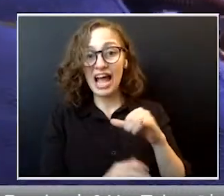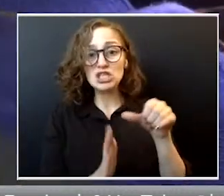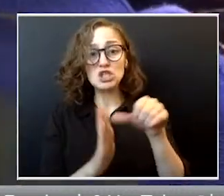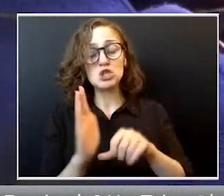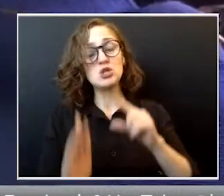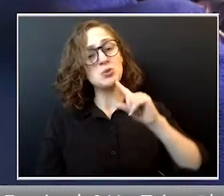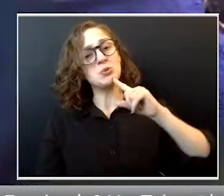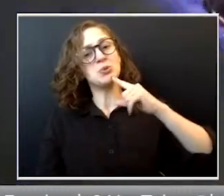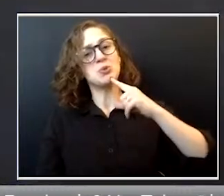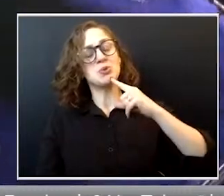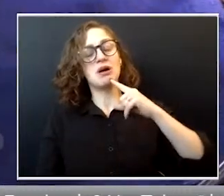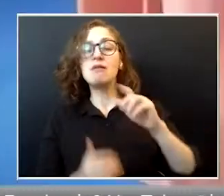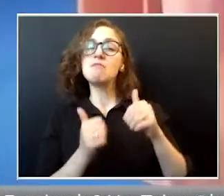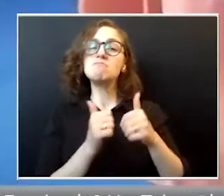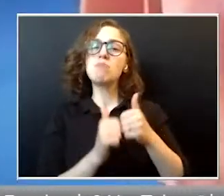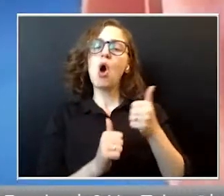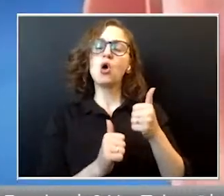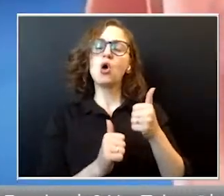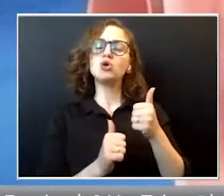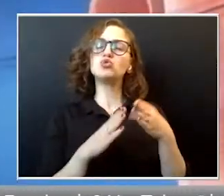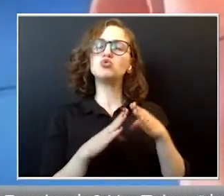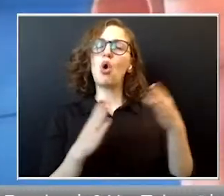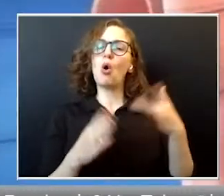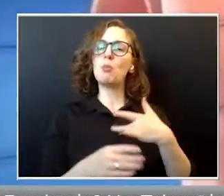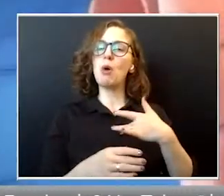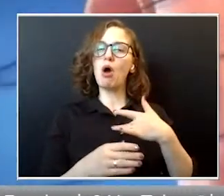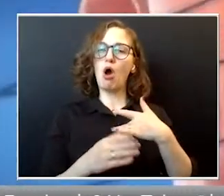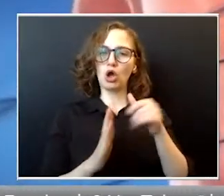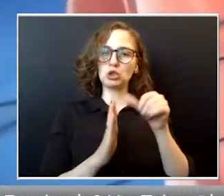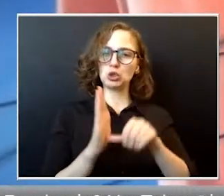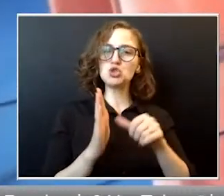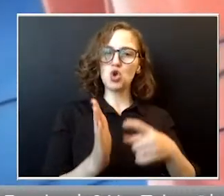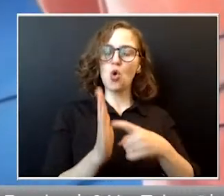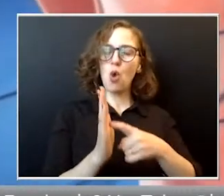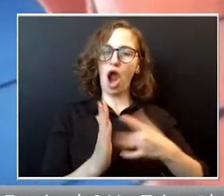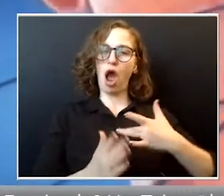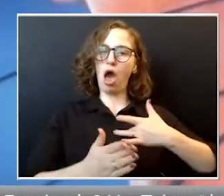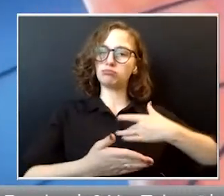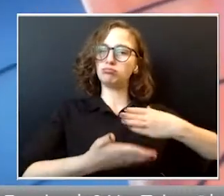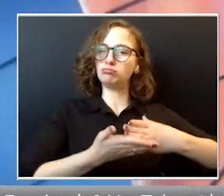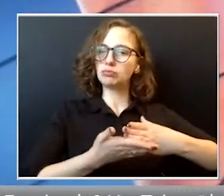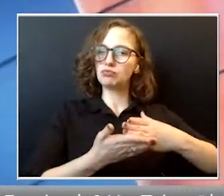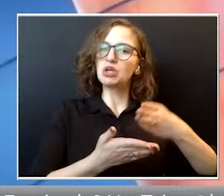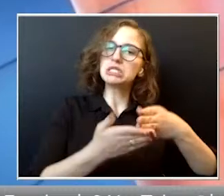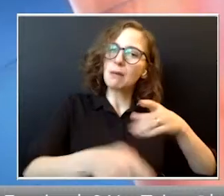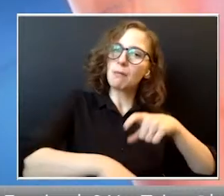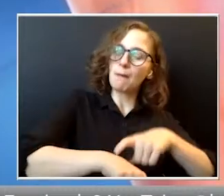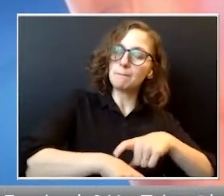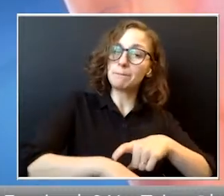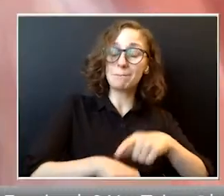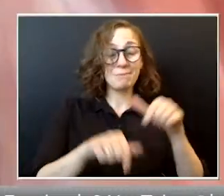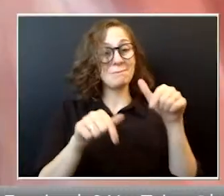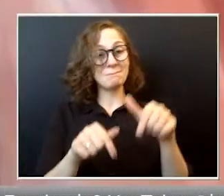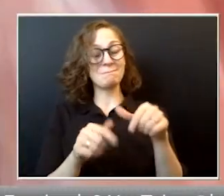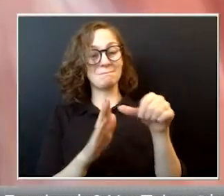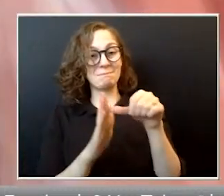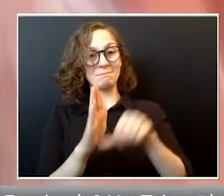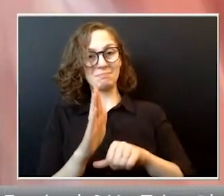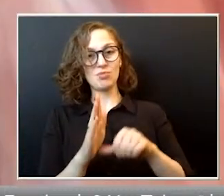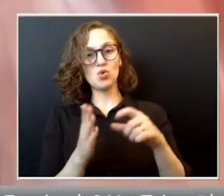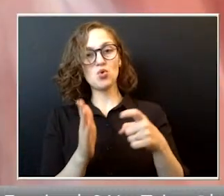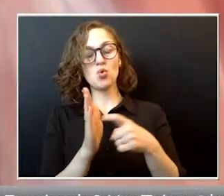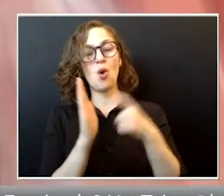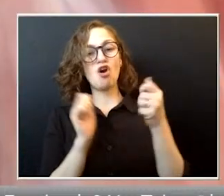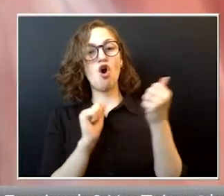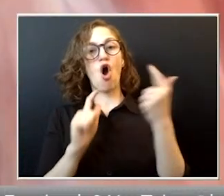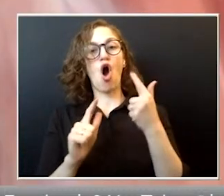the heart for some period of time, this particular surgery required all the blood flow to Dr. Crawford's brain be shut